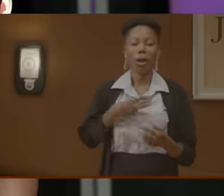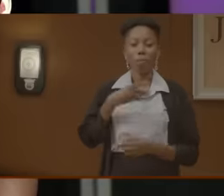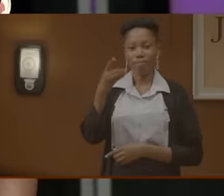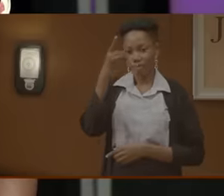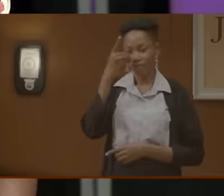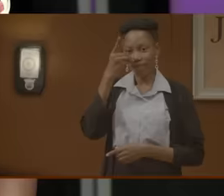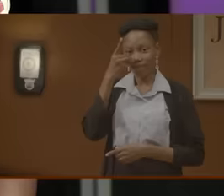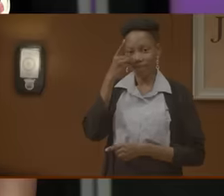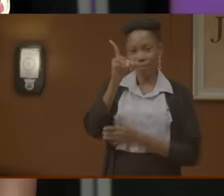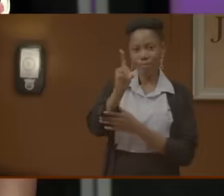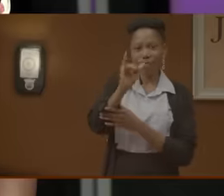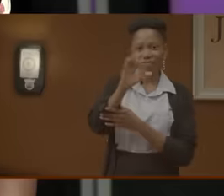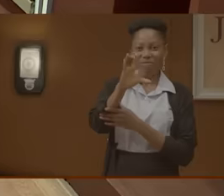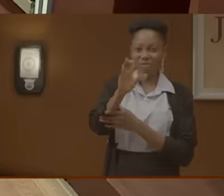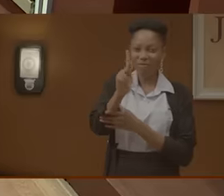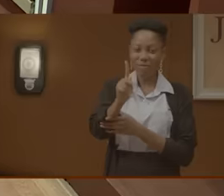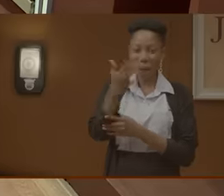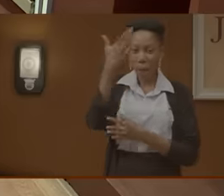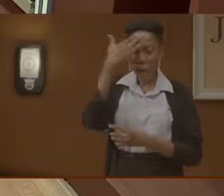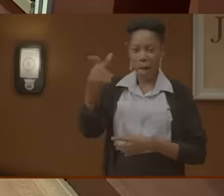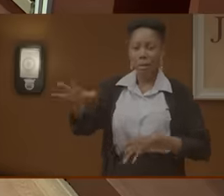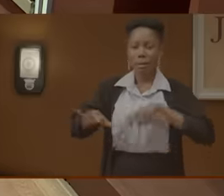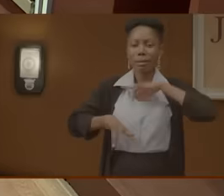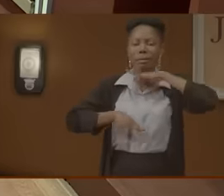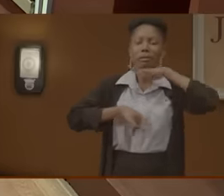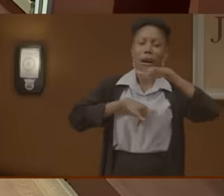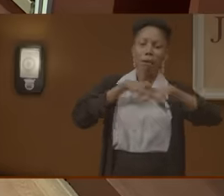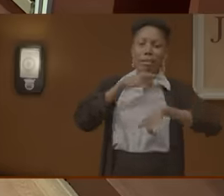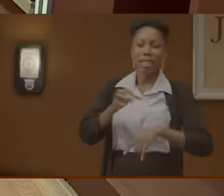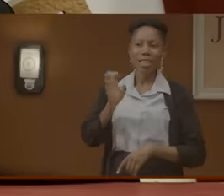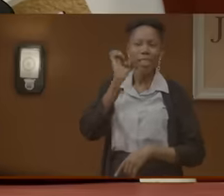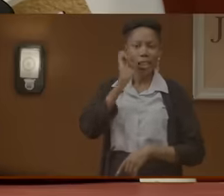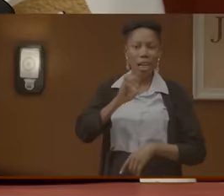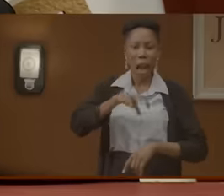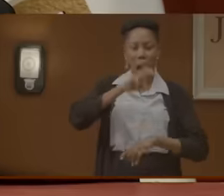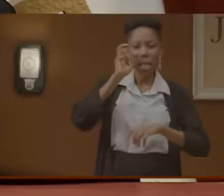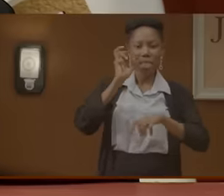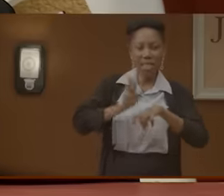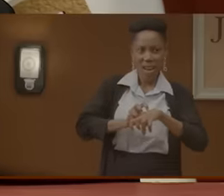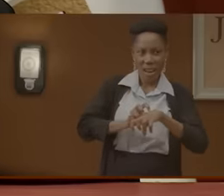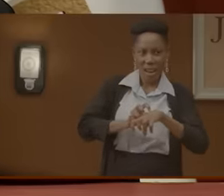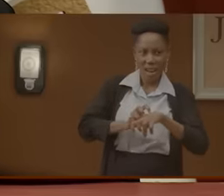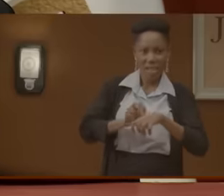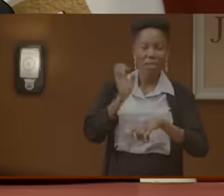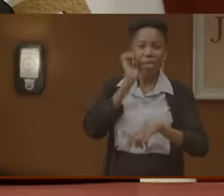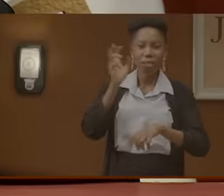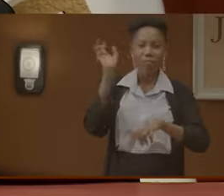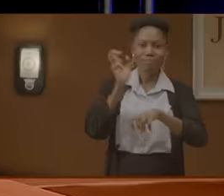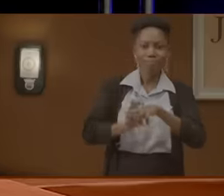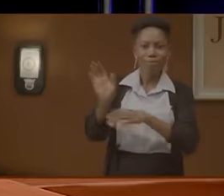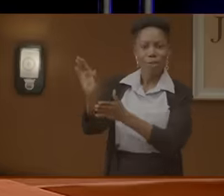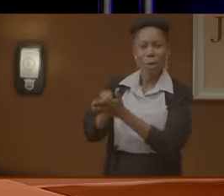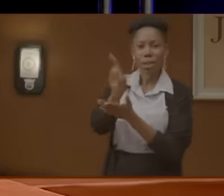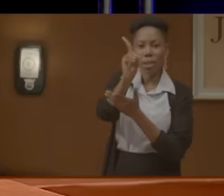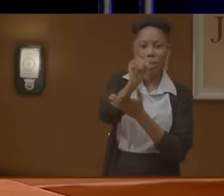And they shout like small pekin. You start talk, man. You see, man. I can see where he's talking. That is why